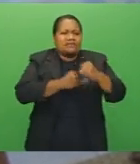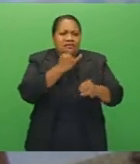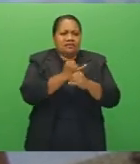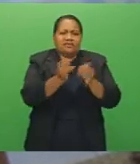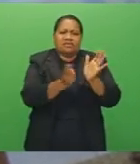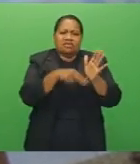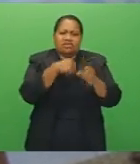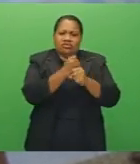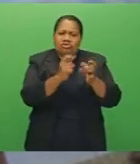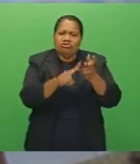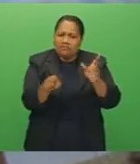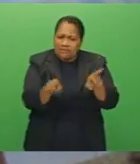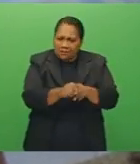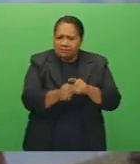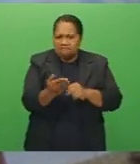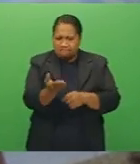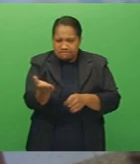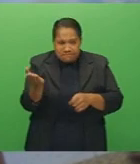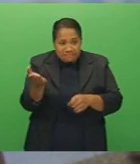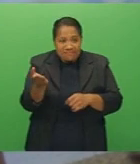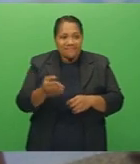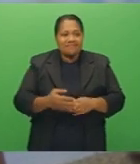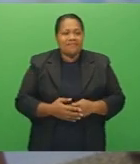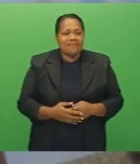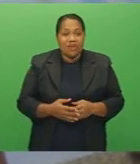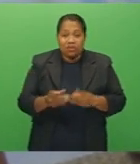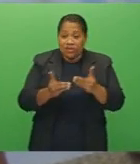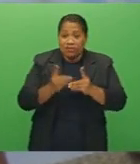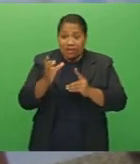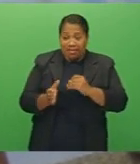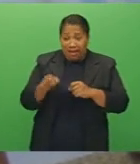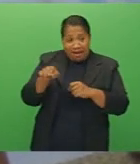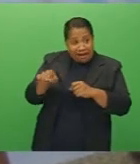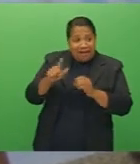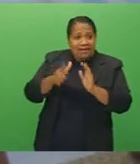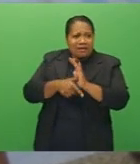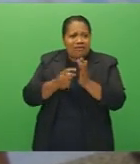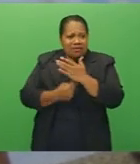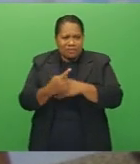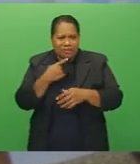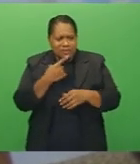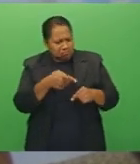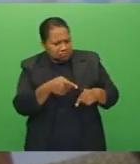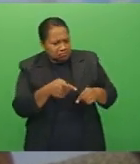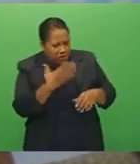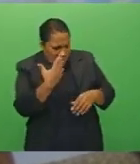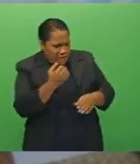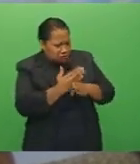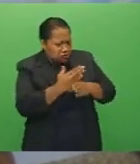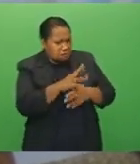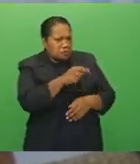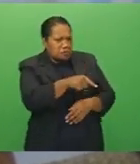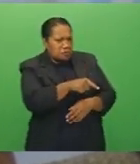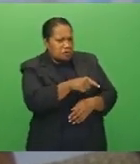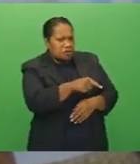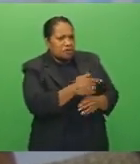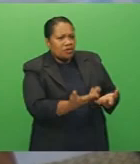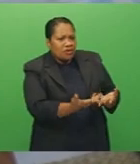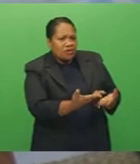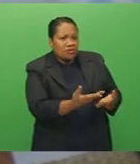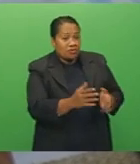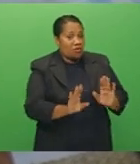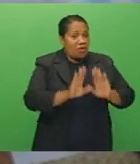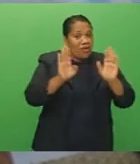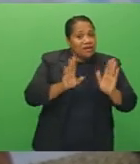like yourself? And the director at the time said, well, actually I have a job right now for you. And so on holiday I